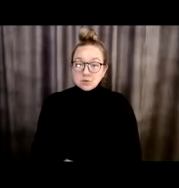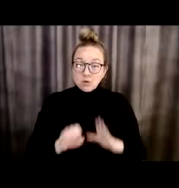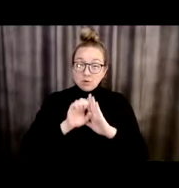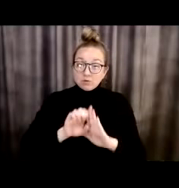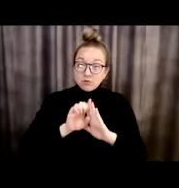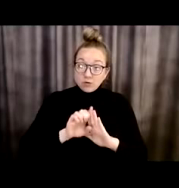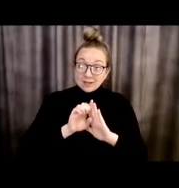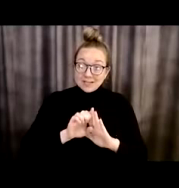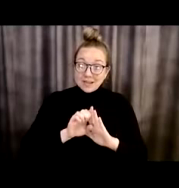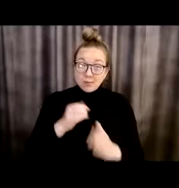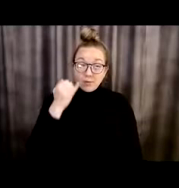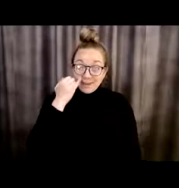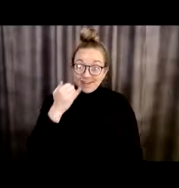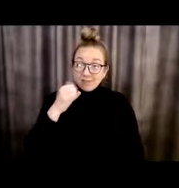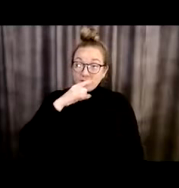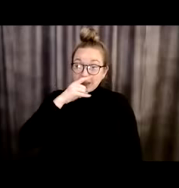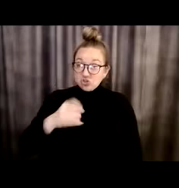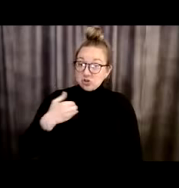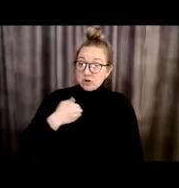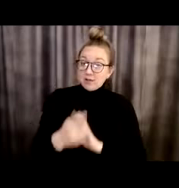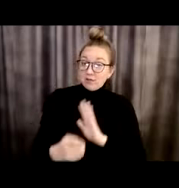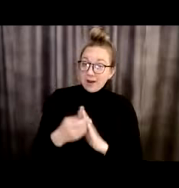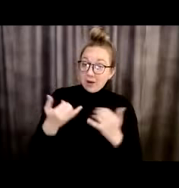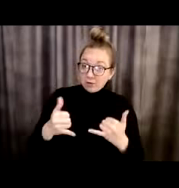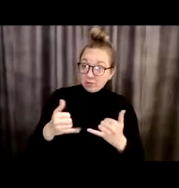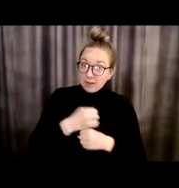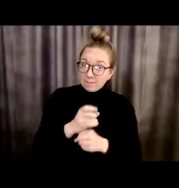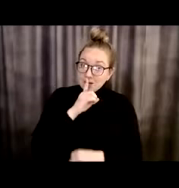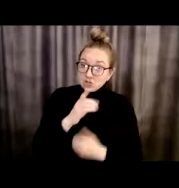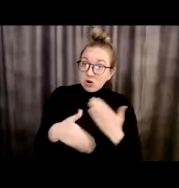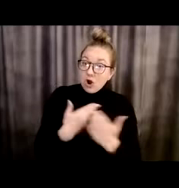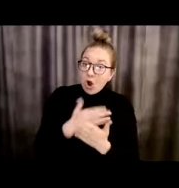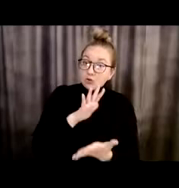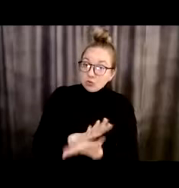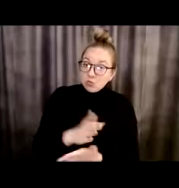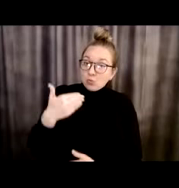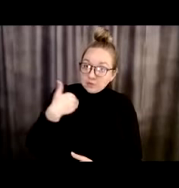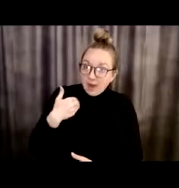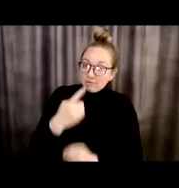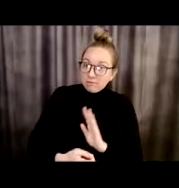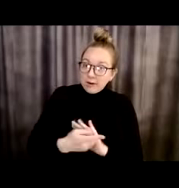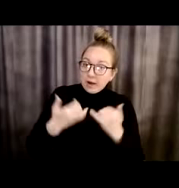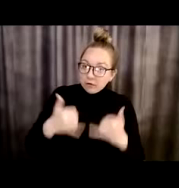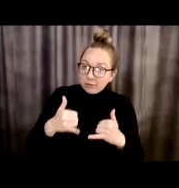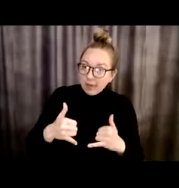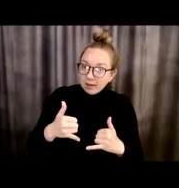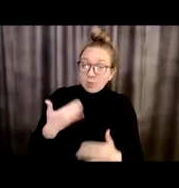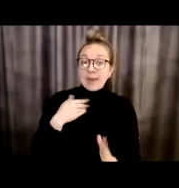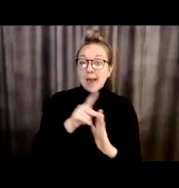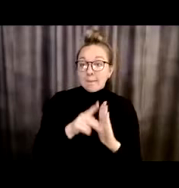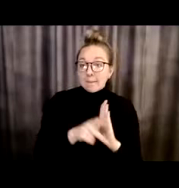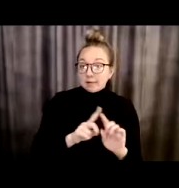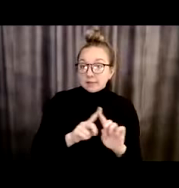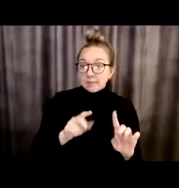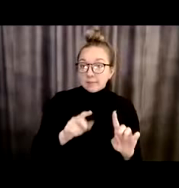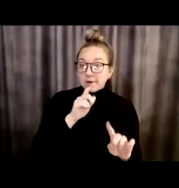to be in place, but guess what? They're not implemented. So when are we really and truly gonna hold the district